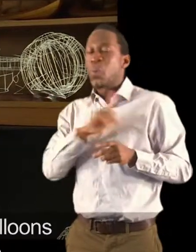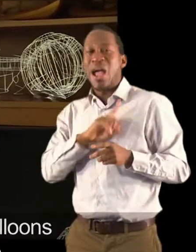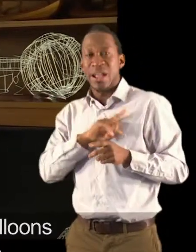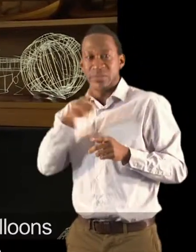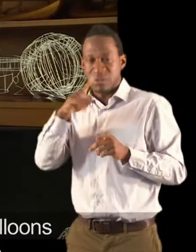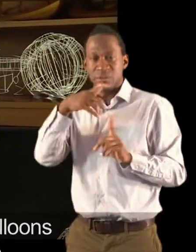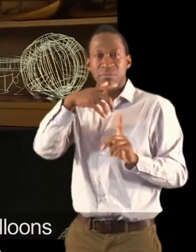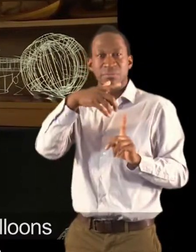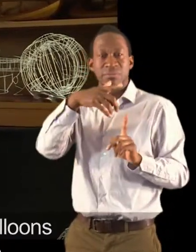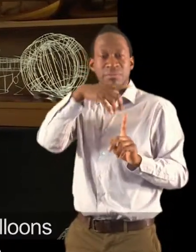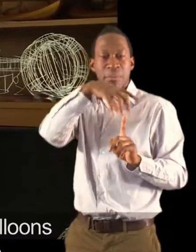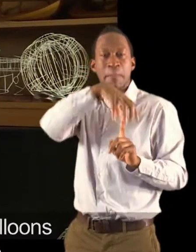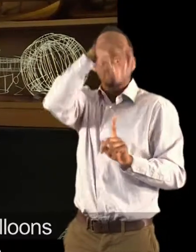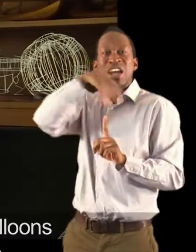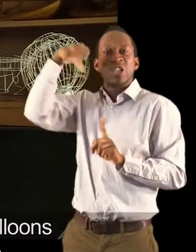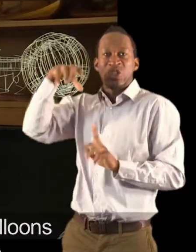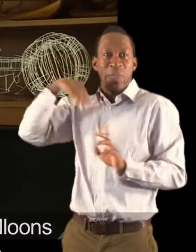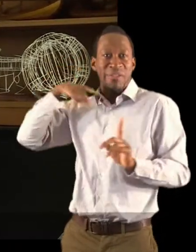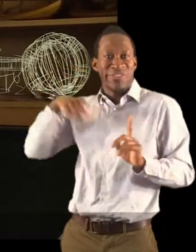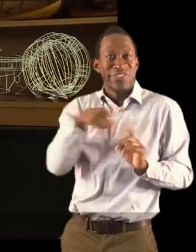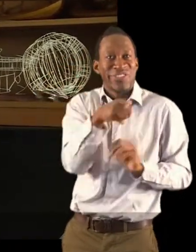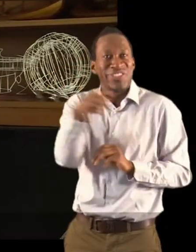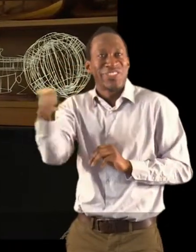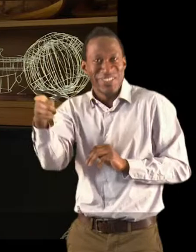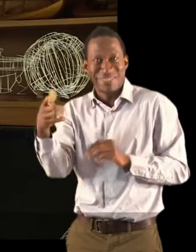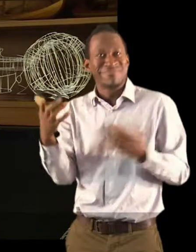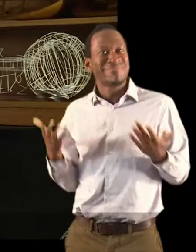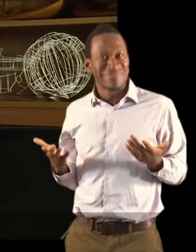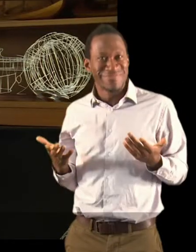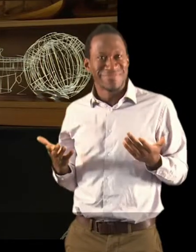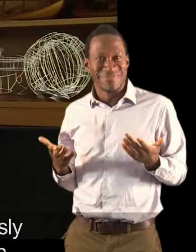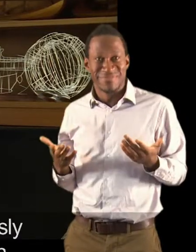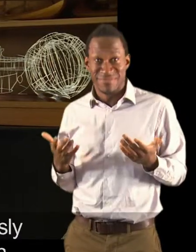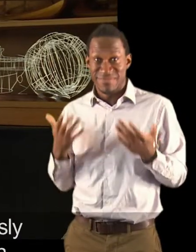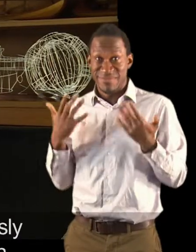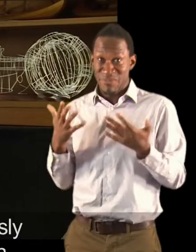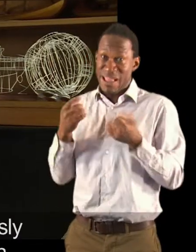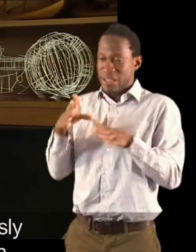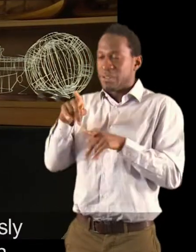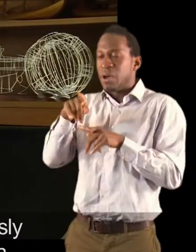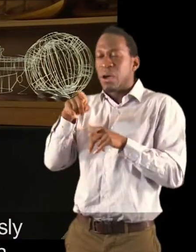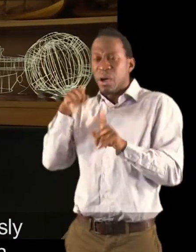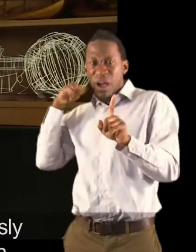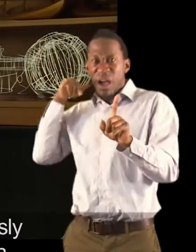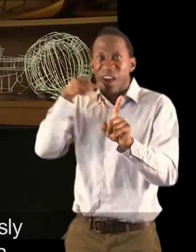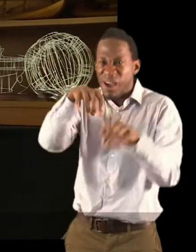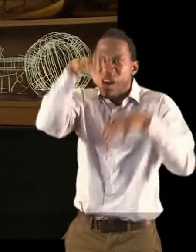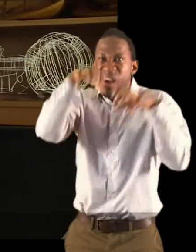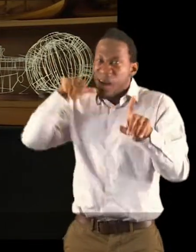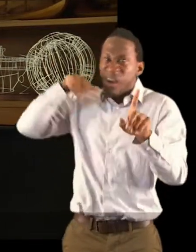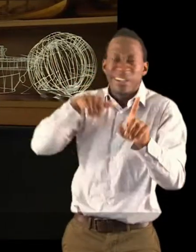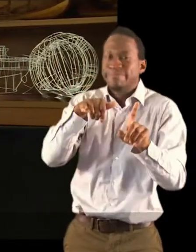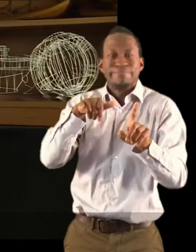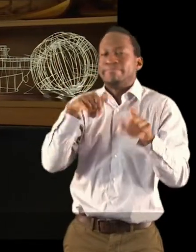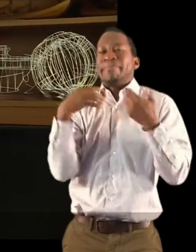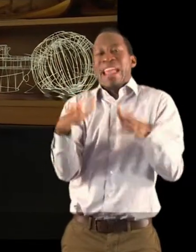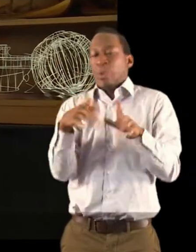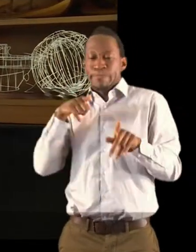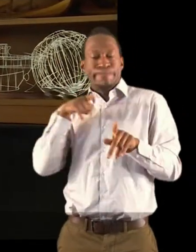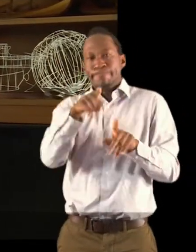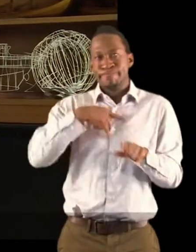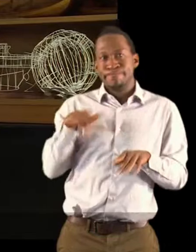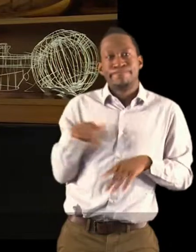the barrage balloons were there, you see. So he had to let the bomb go, but the bomb obviously went straight through. Unbelievable.